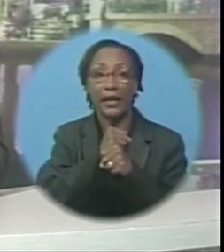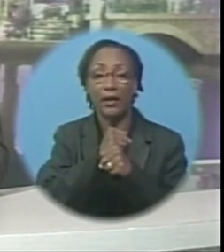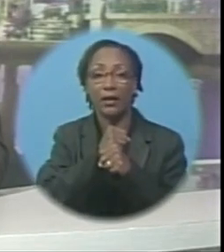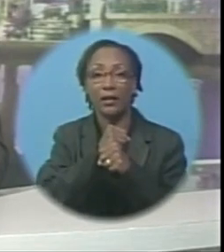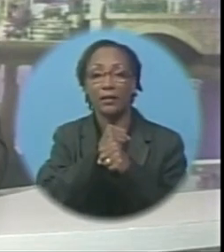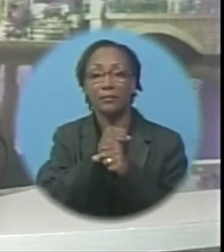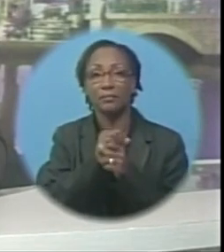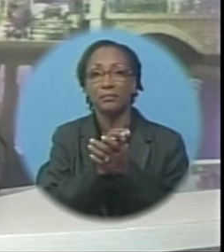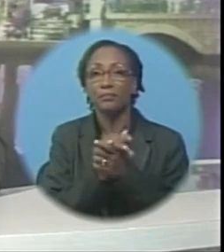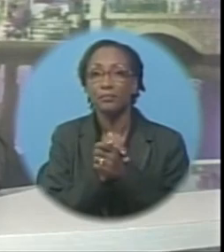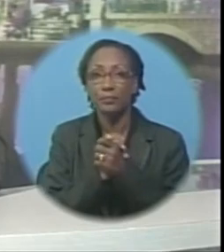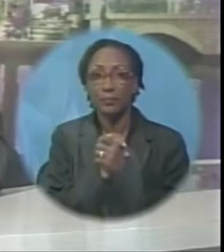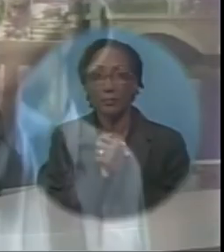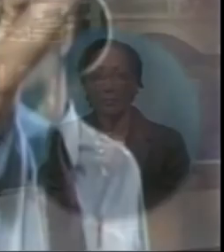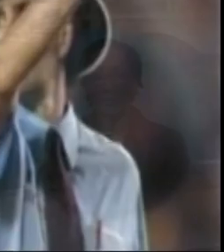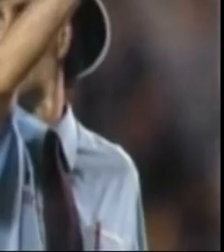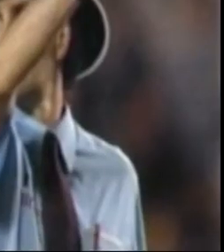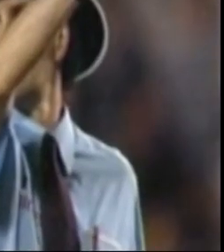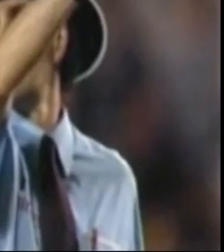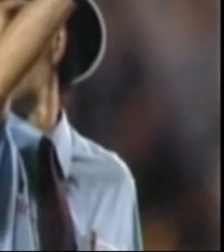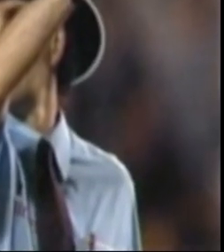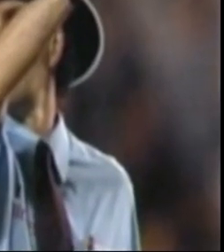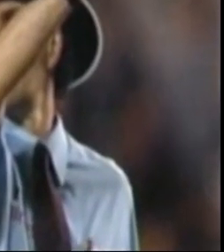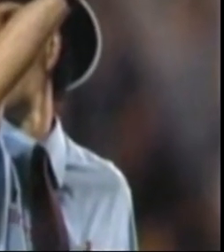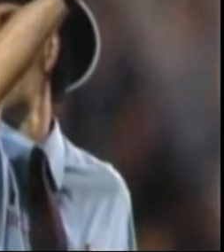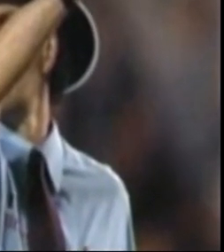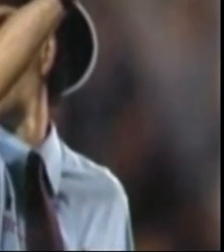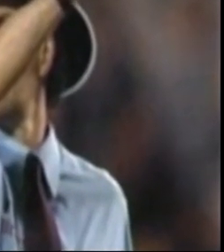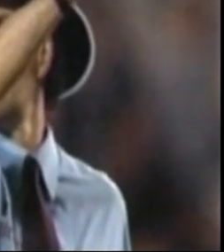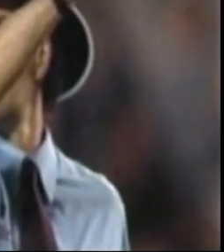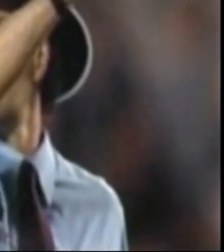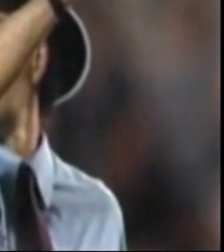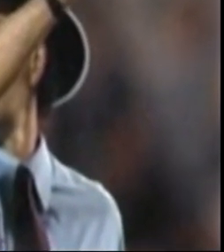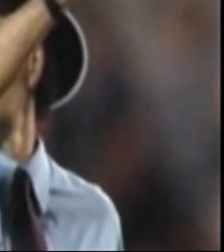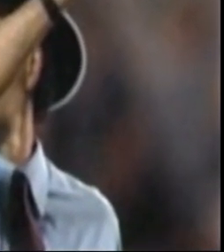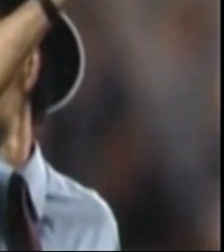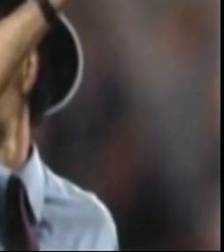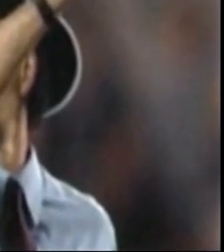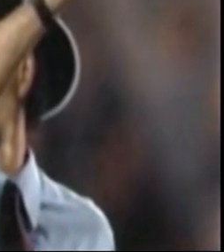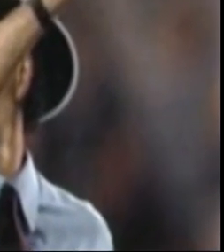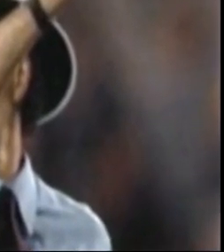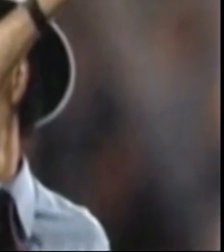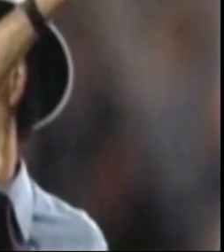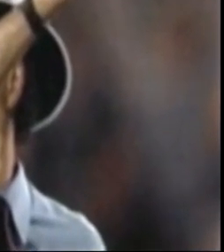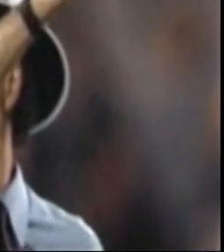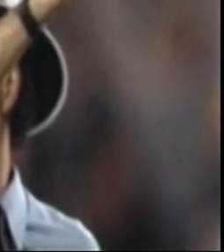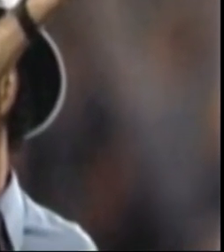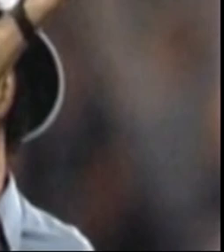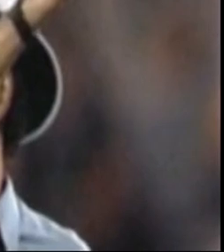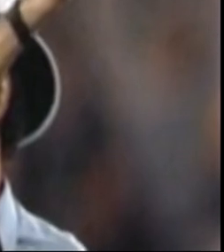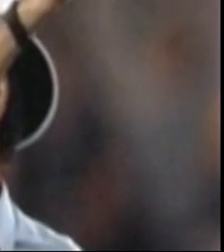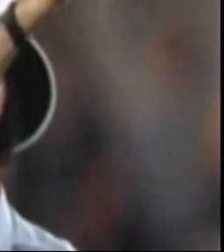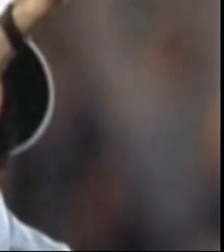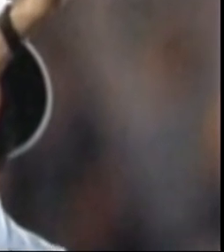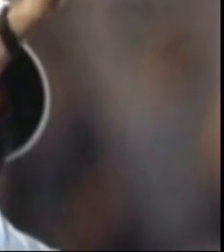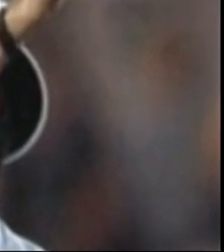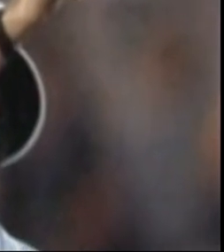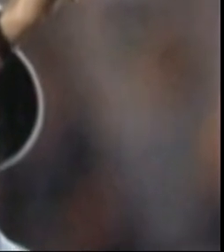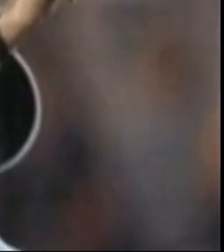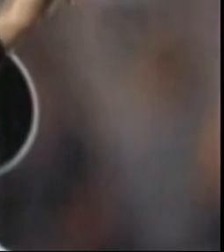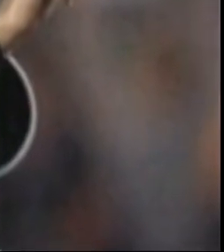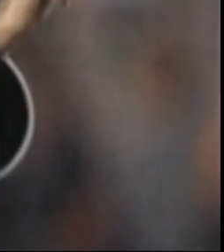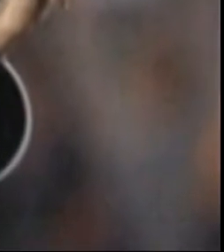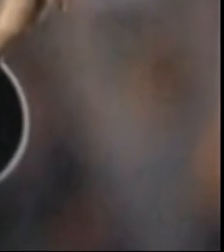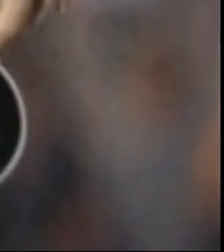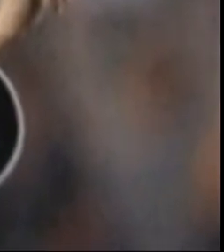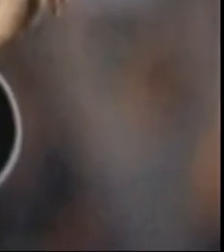limited. Umpires will be given the power to eject players from a game for serious disciplinary breaches, including threatening an umpire, physically